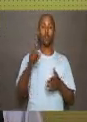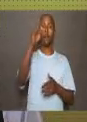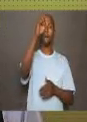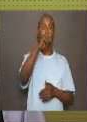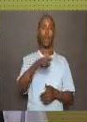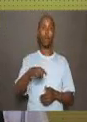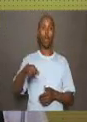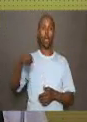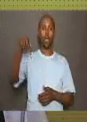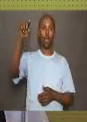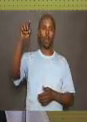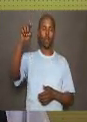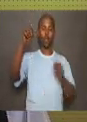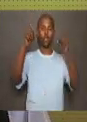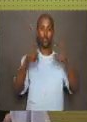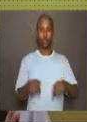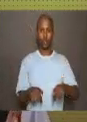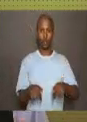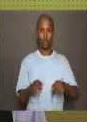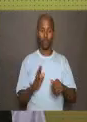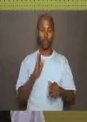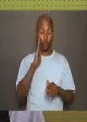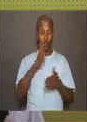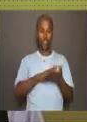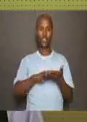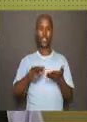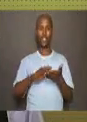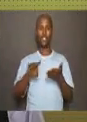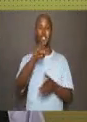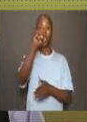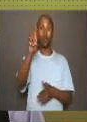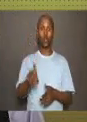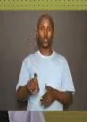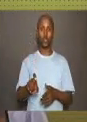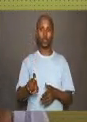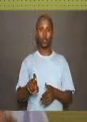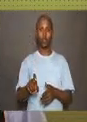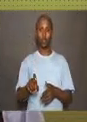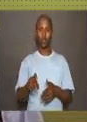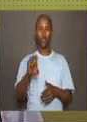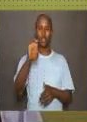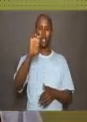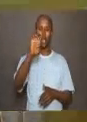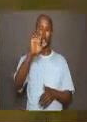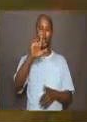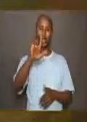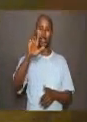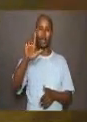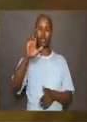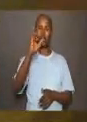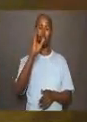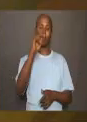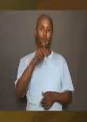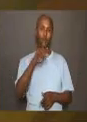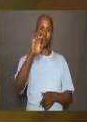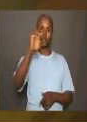parabolas. Today, we will study the equations of ellipses. Are